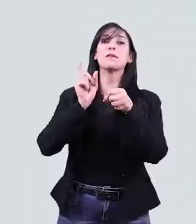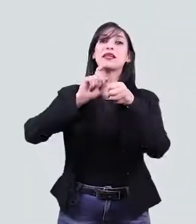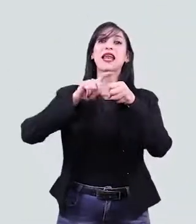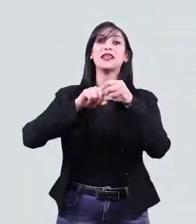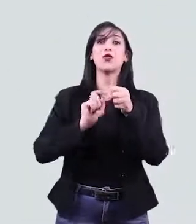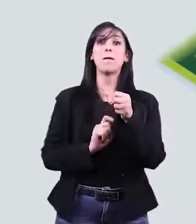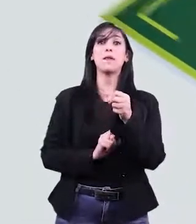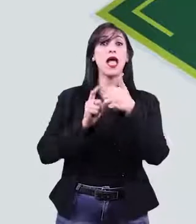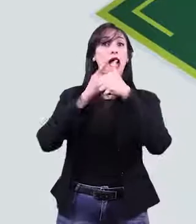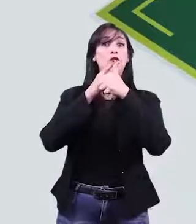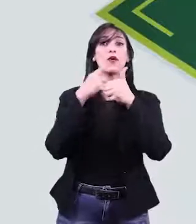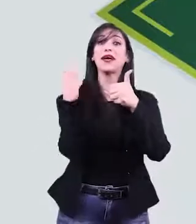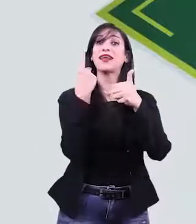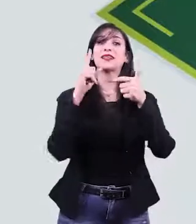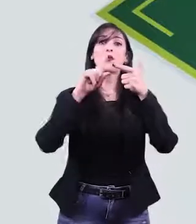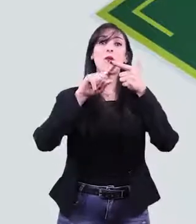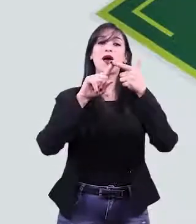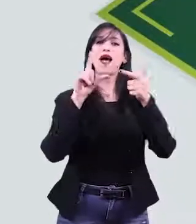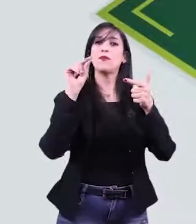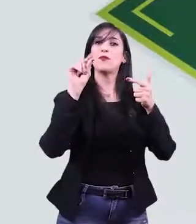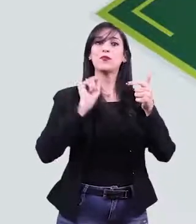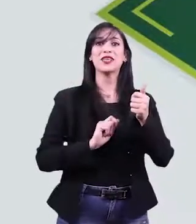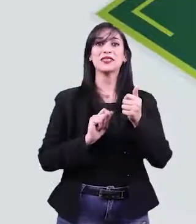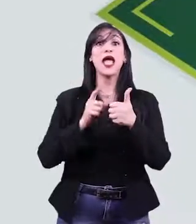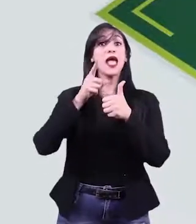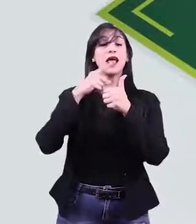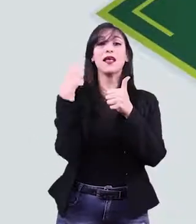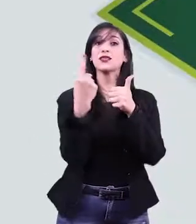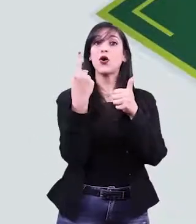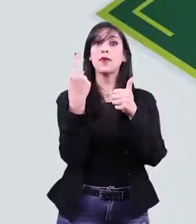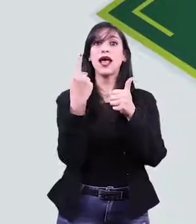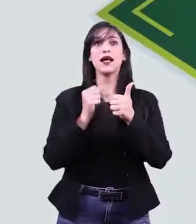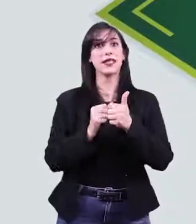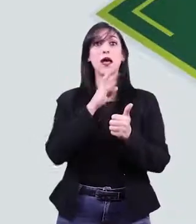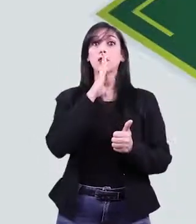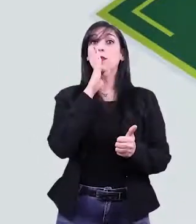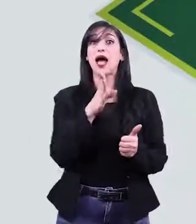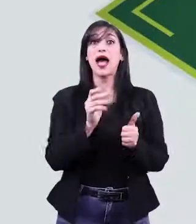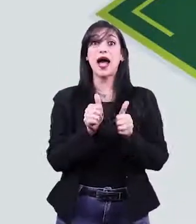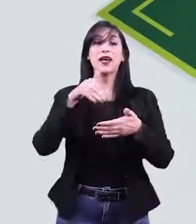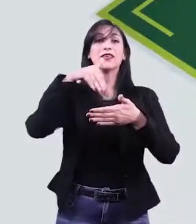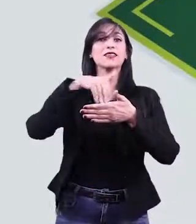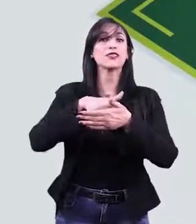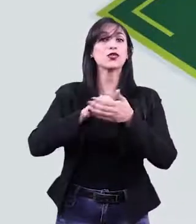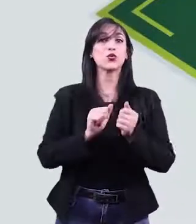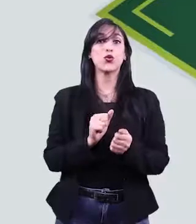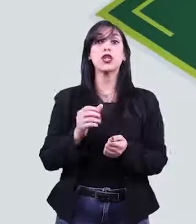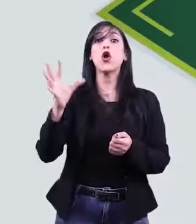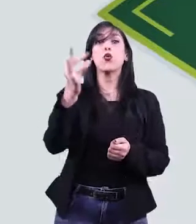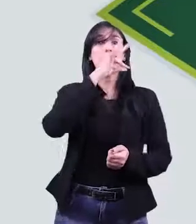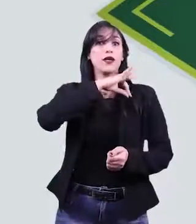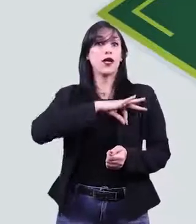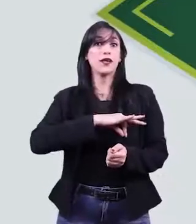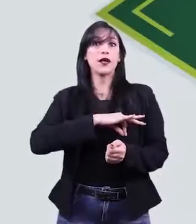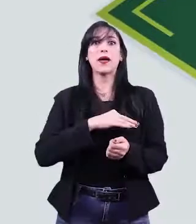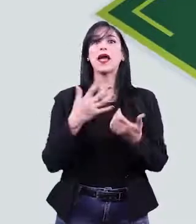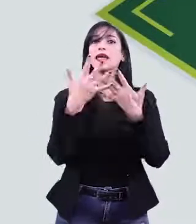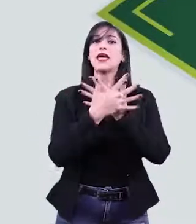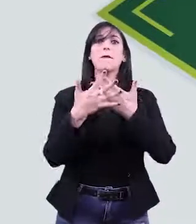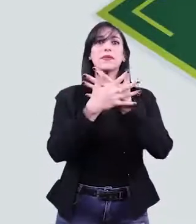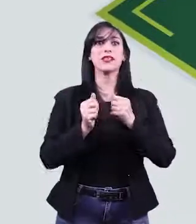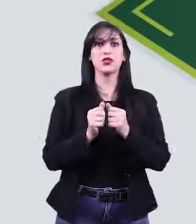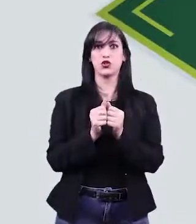stocks and preferred stocks. Common stock owners have the right to vote in shareholders' meetings and to receive dividends, while